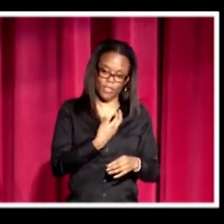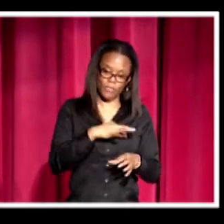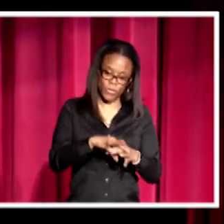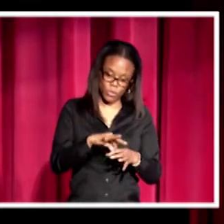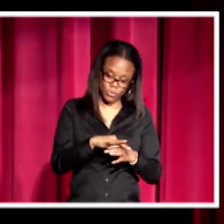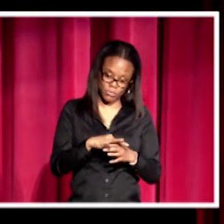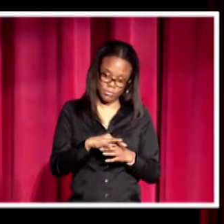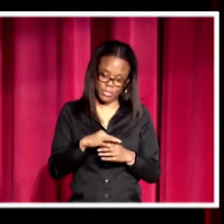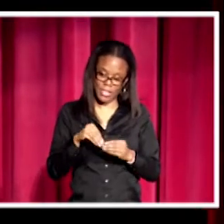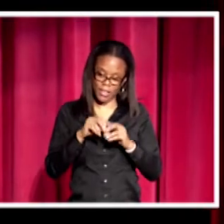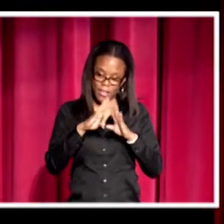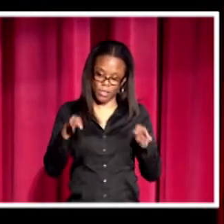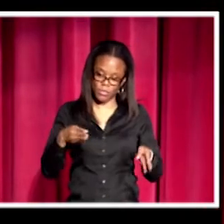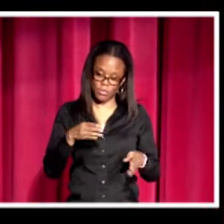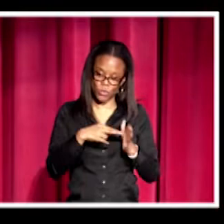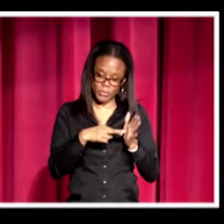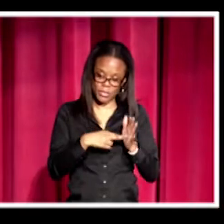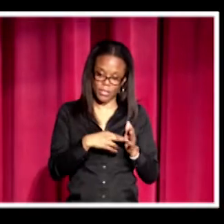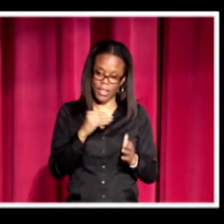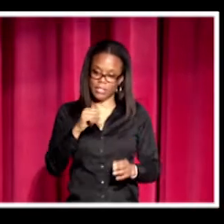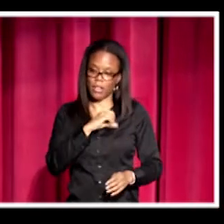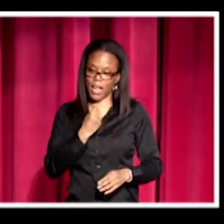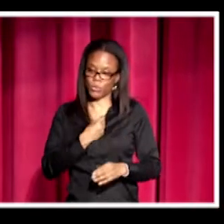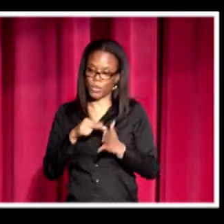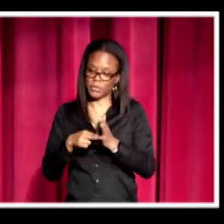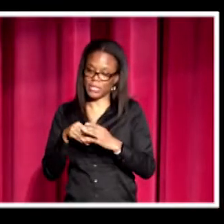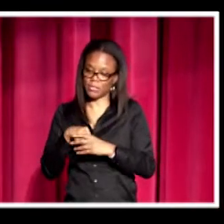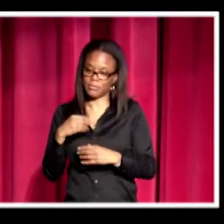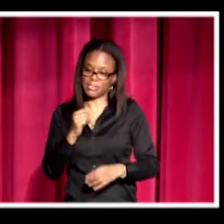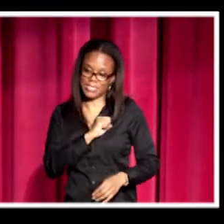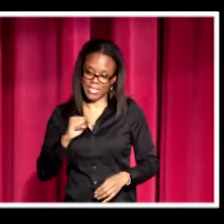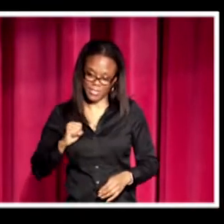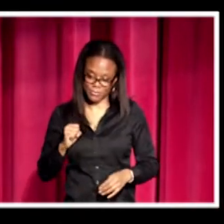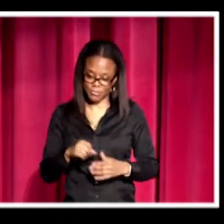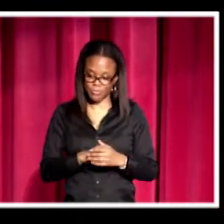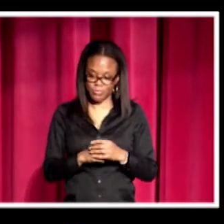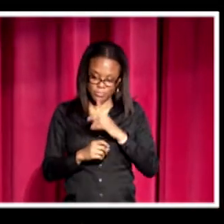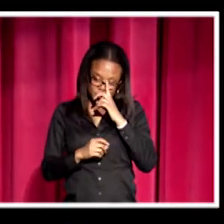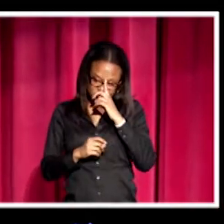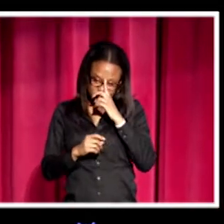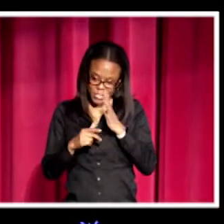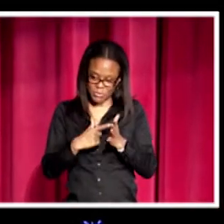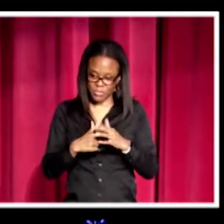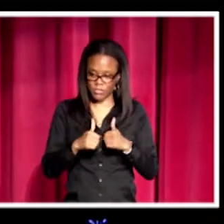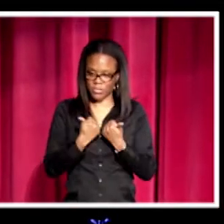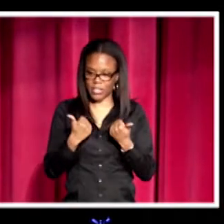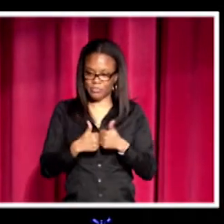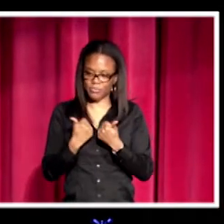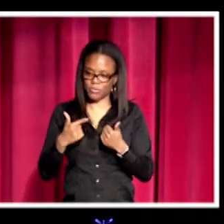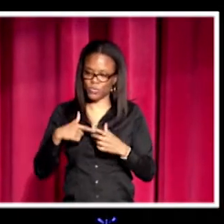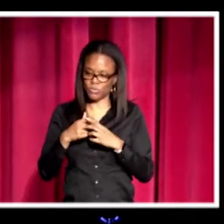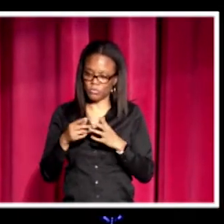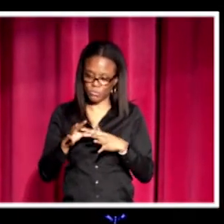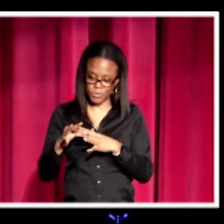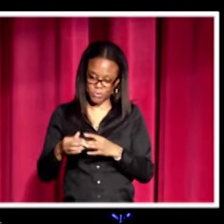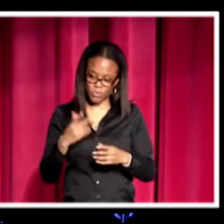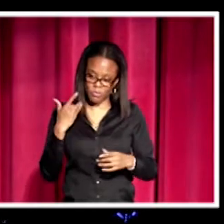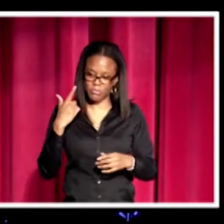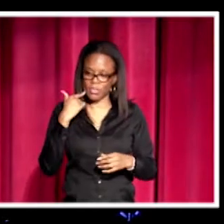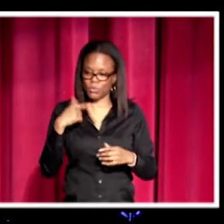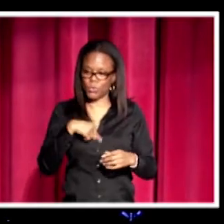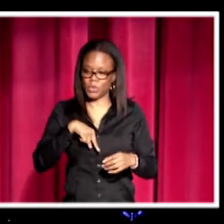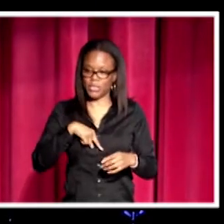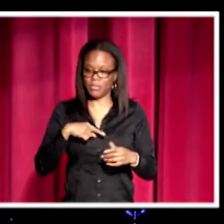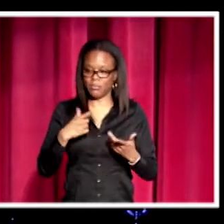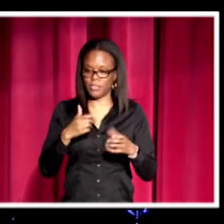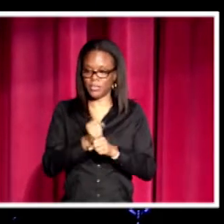of Representatives, and our representation in the Senate. Sometimes our challenges are unique because we get